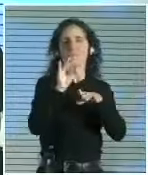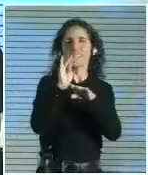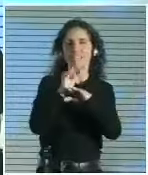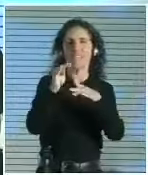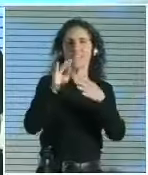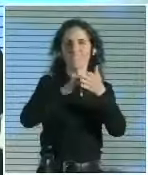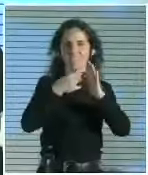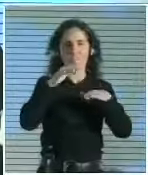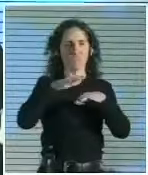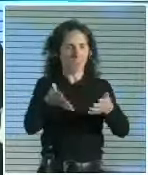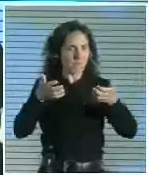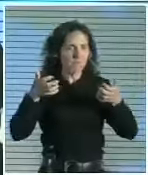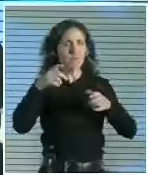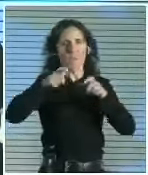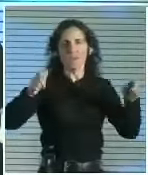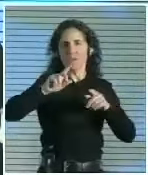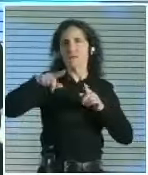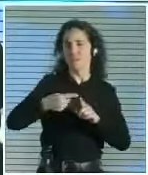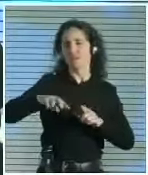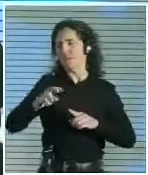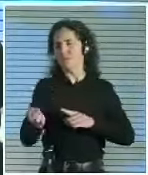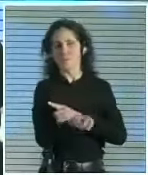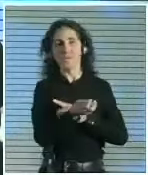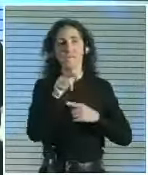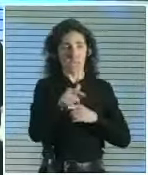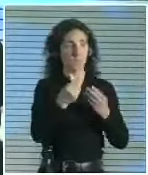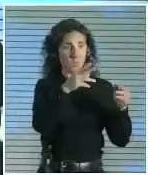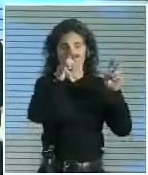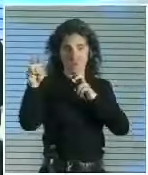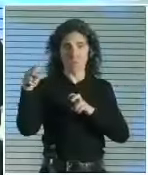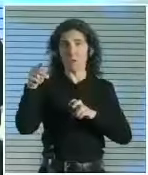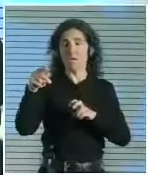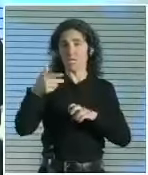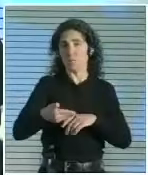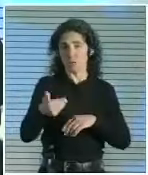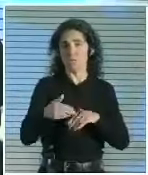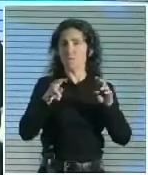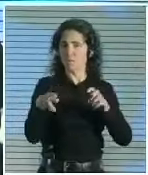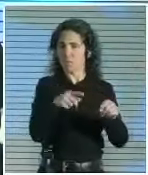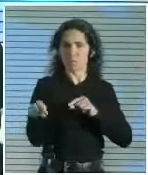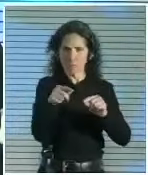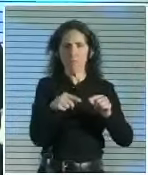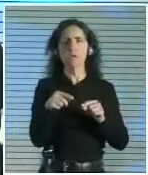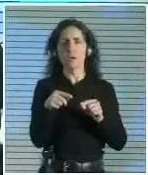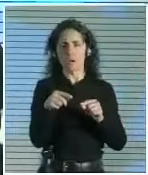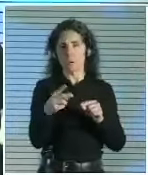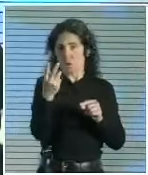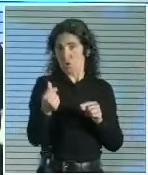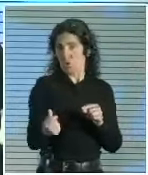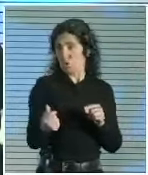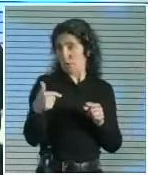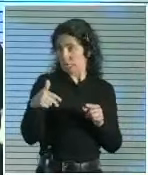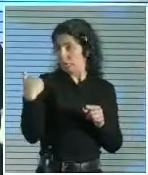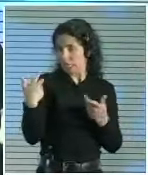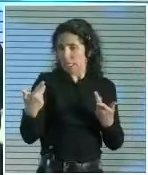of course, a lot of these topics are really relevant to the discussions we've been having over the past 2 days. One of the newer practices